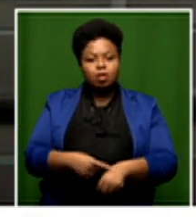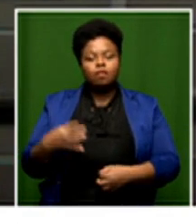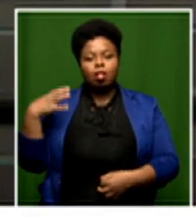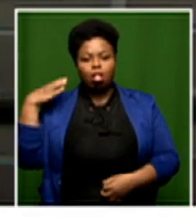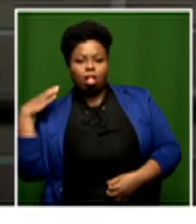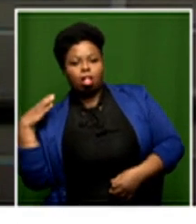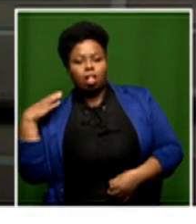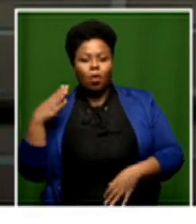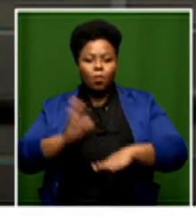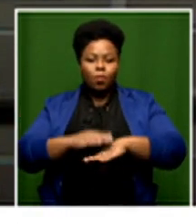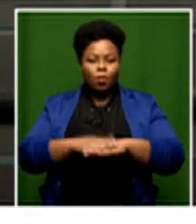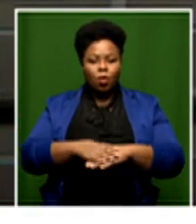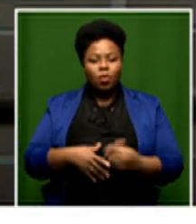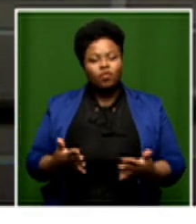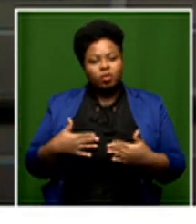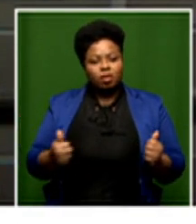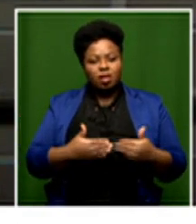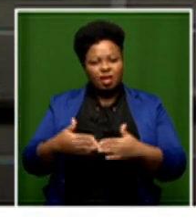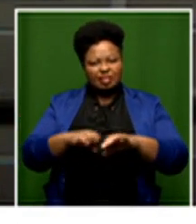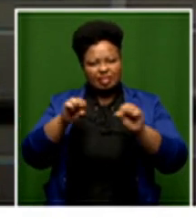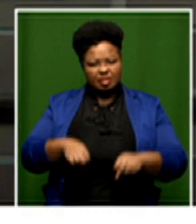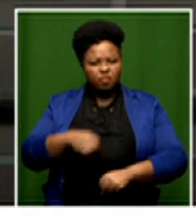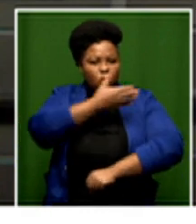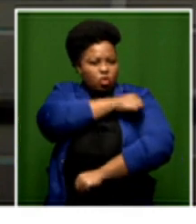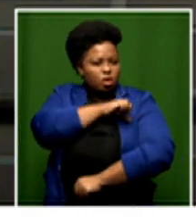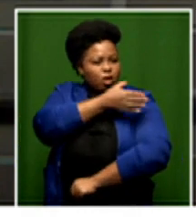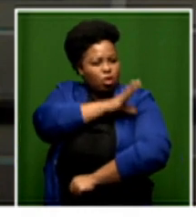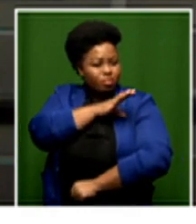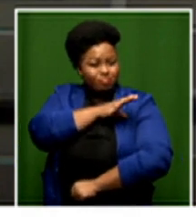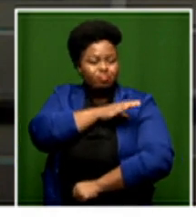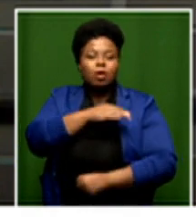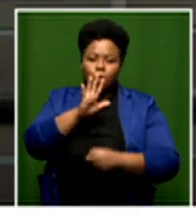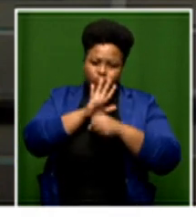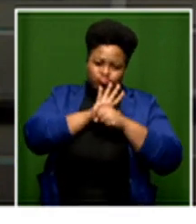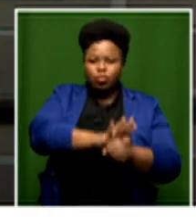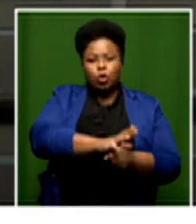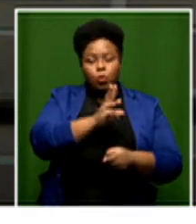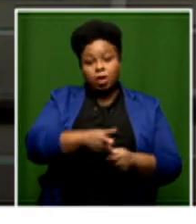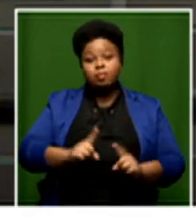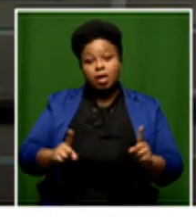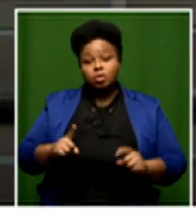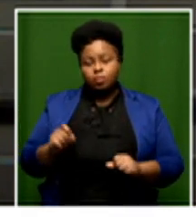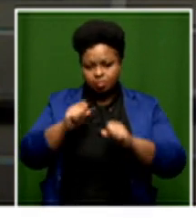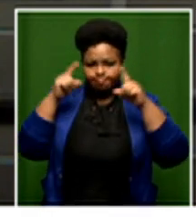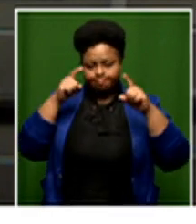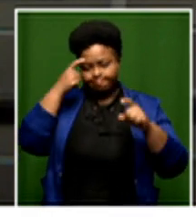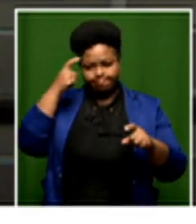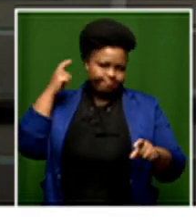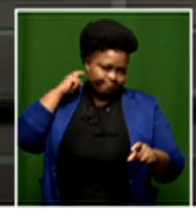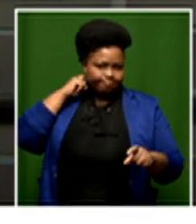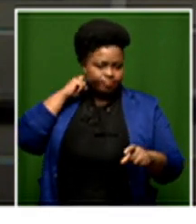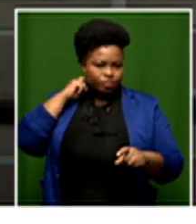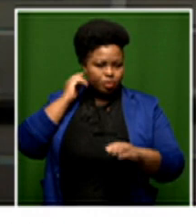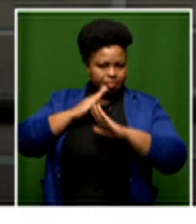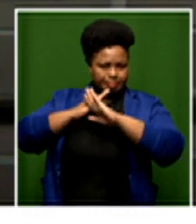strain on the healthcare system. And I think at this time we need to be very cognizant of all the prevention measures we could take to try